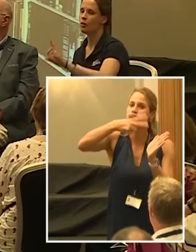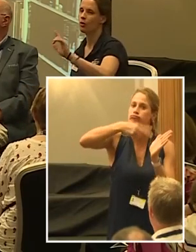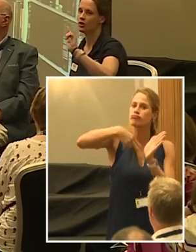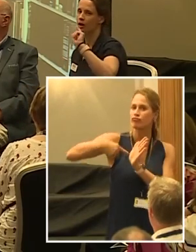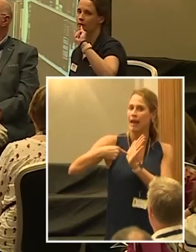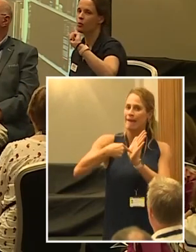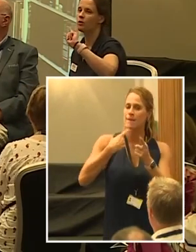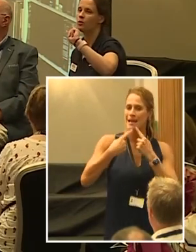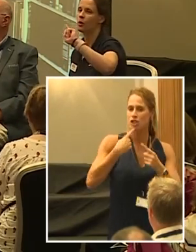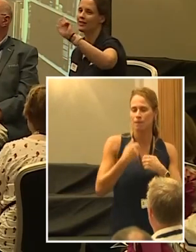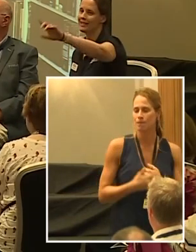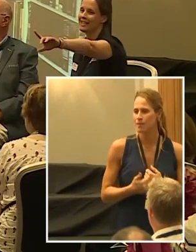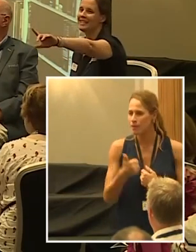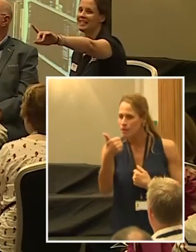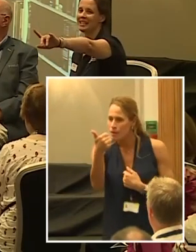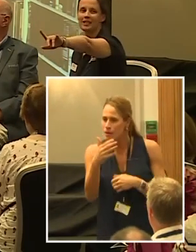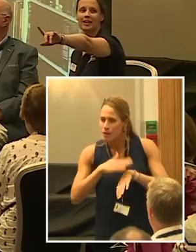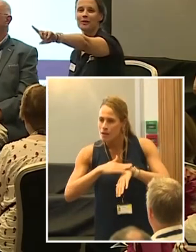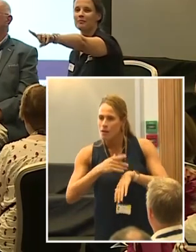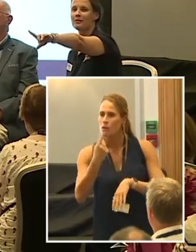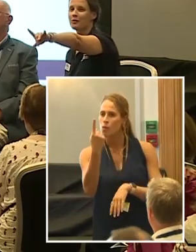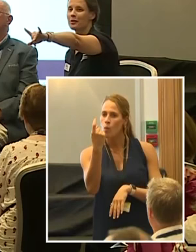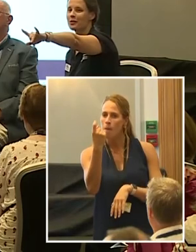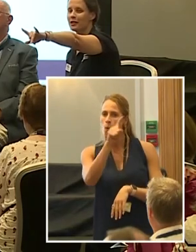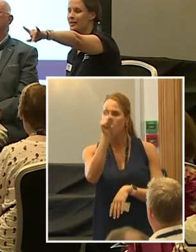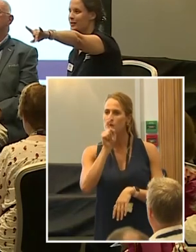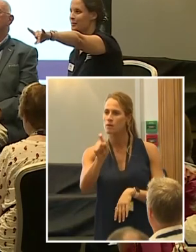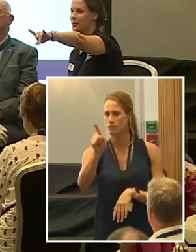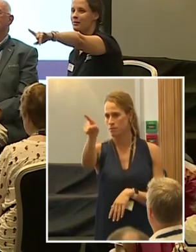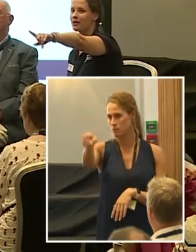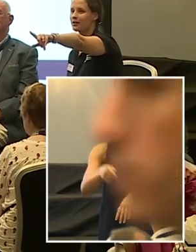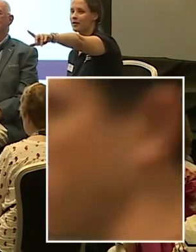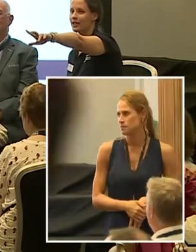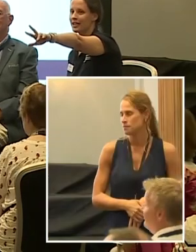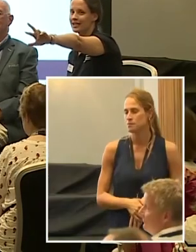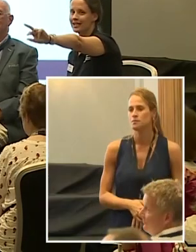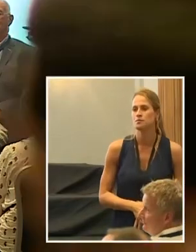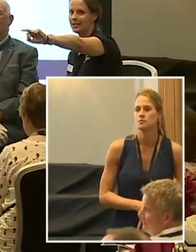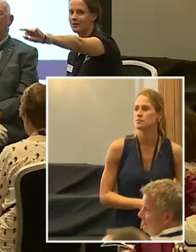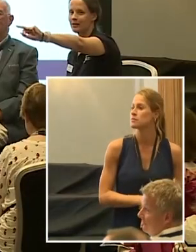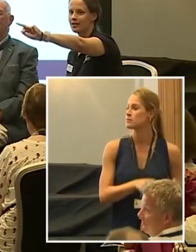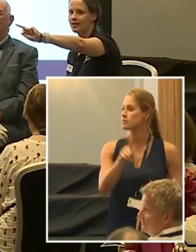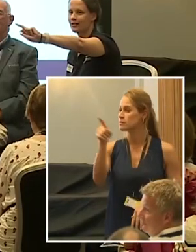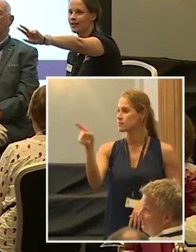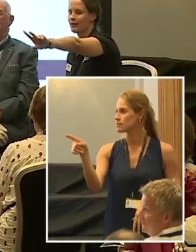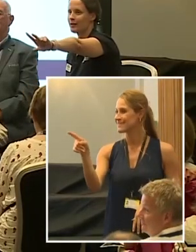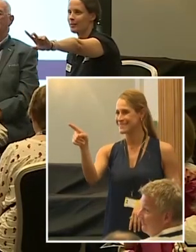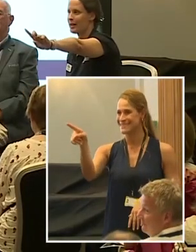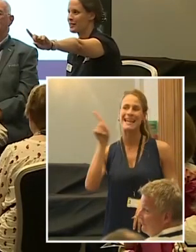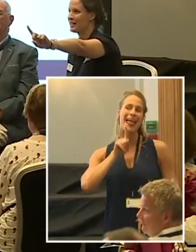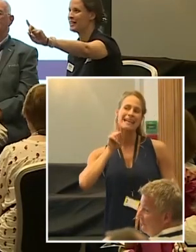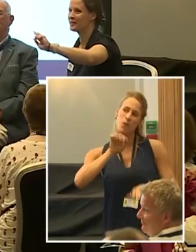we've got time for one more. And there's a lady in, if one of my colleagues could bring a microphone here, because this lady's been waiting